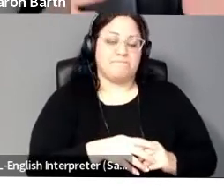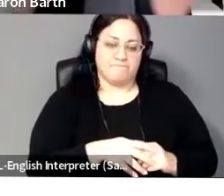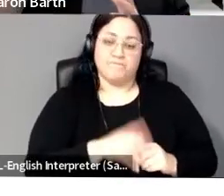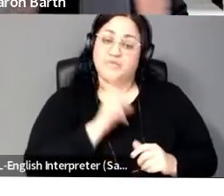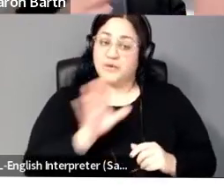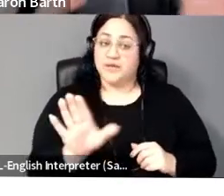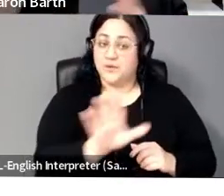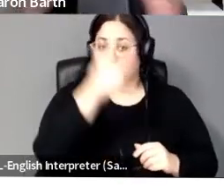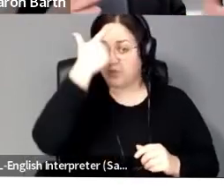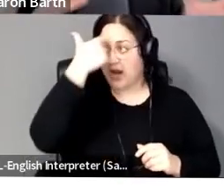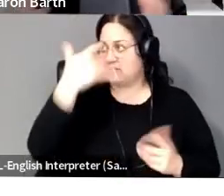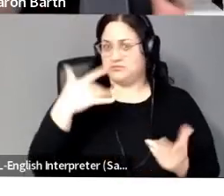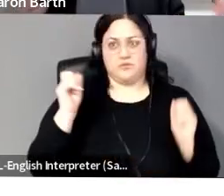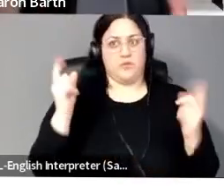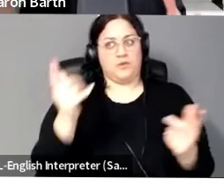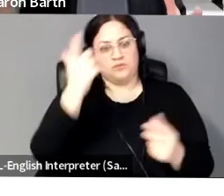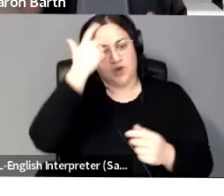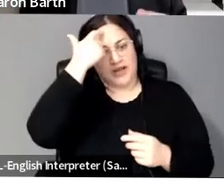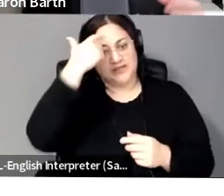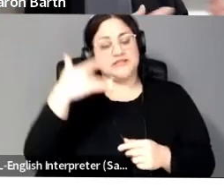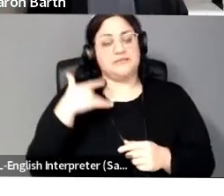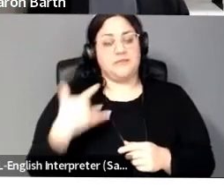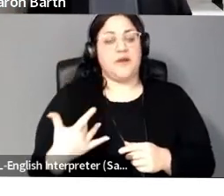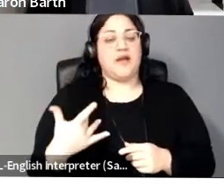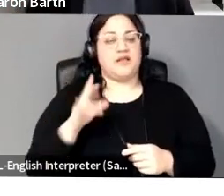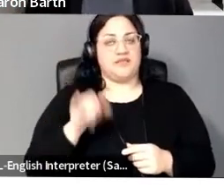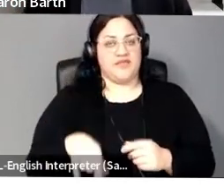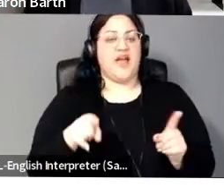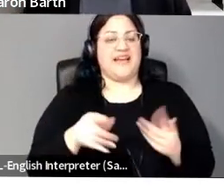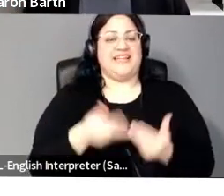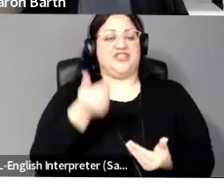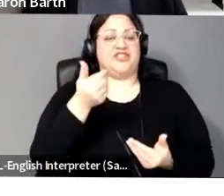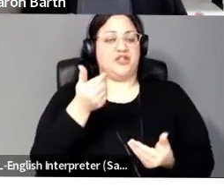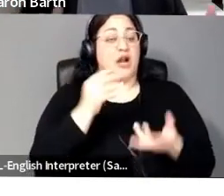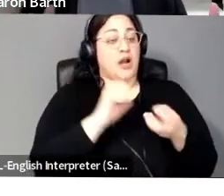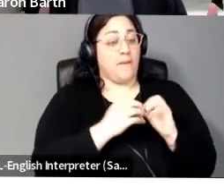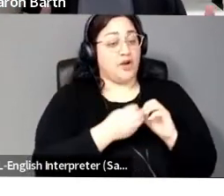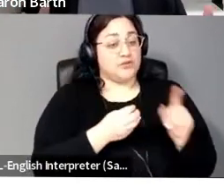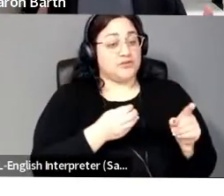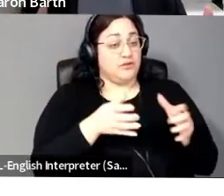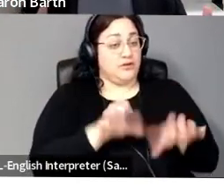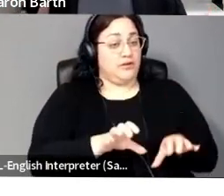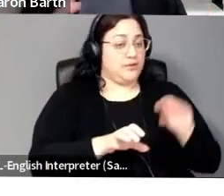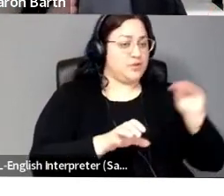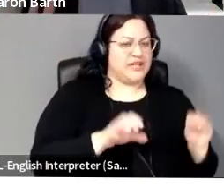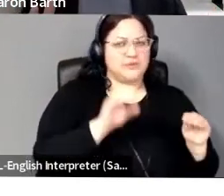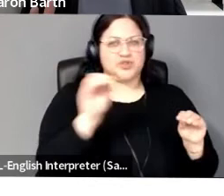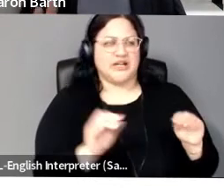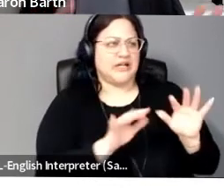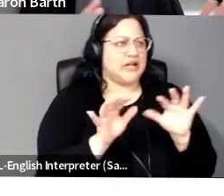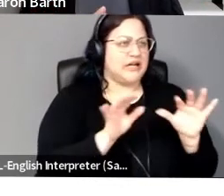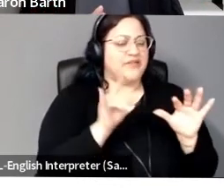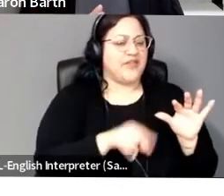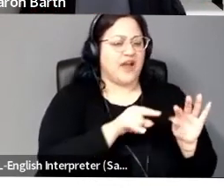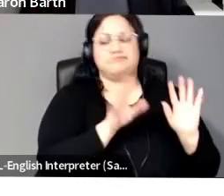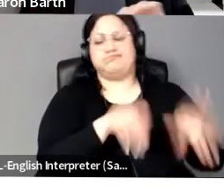this representative thinking than in crunching the numbers. Again, it's super lazy, doesn't want to